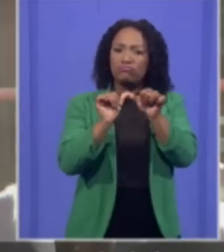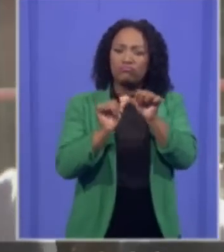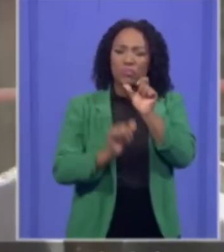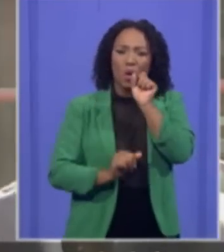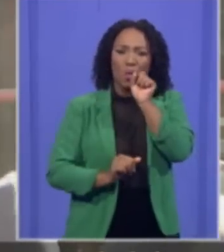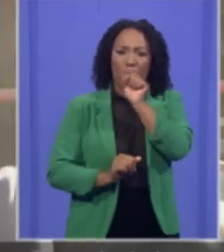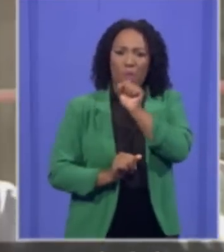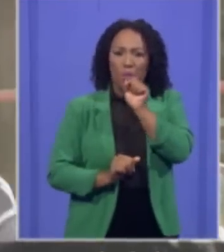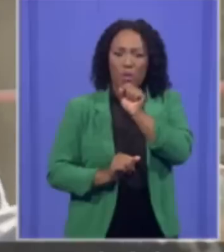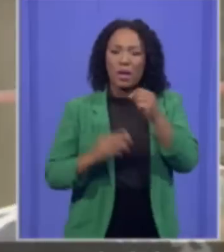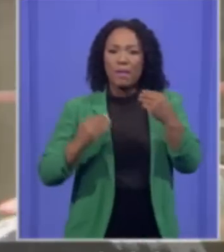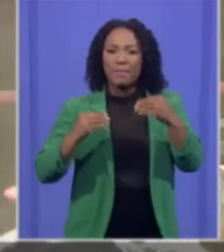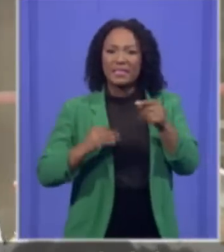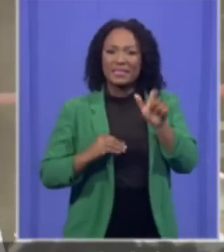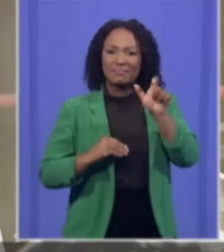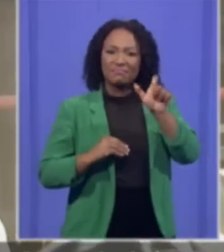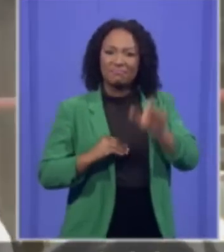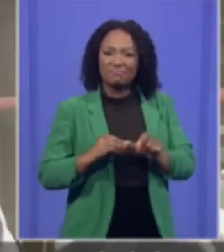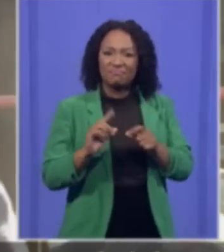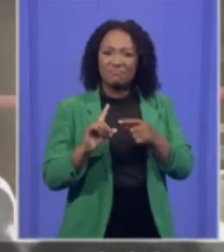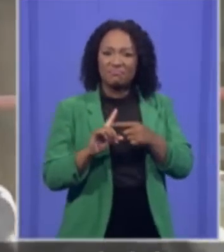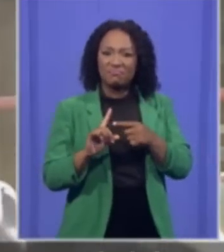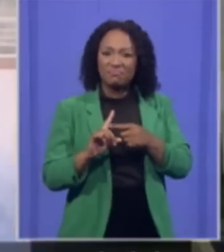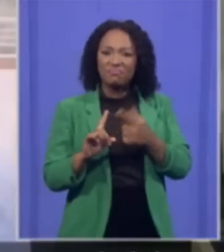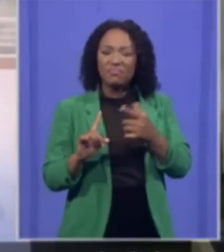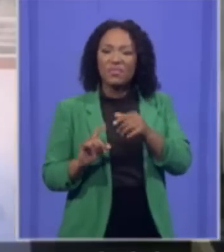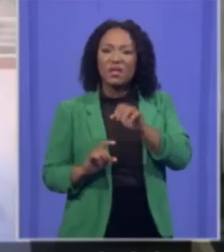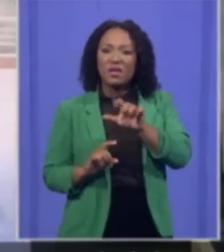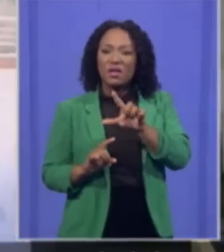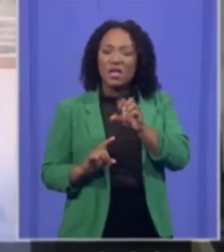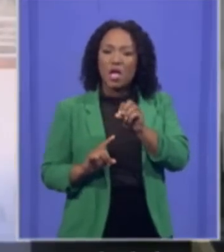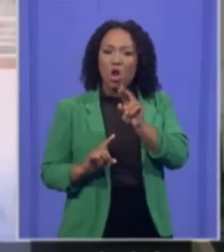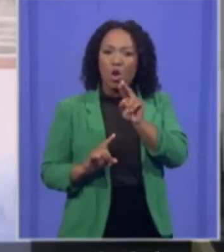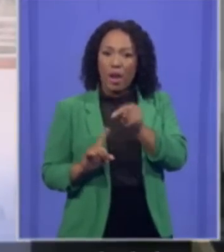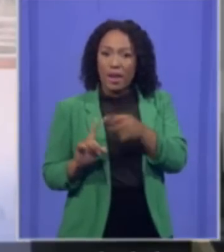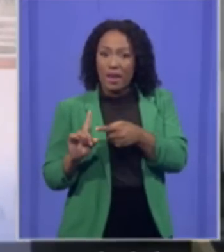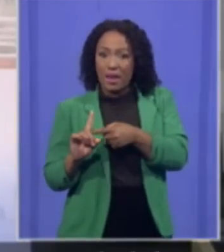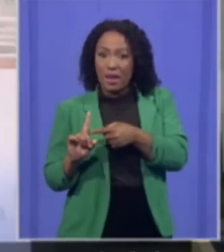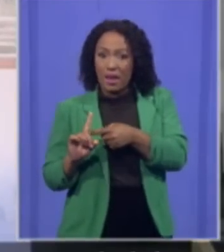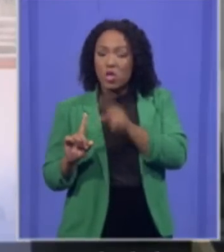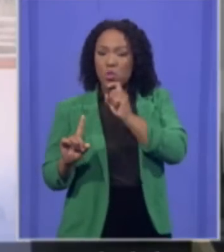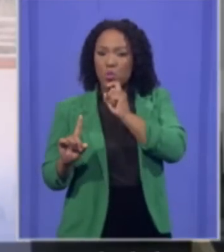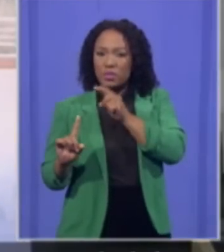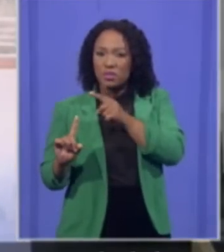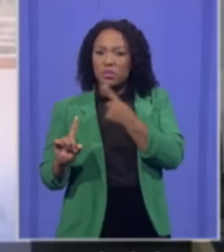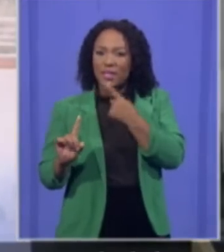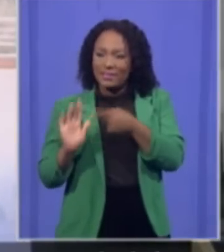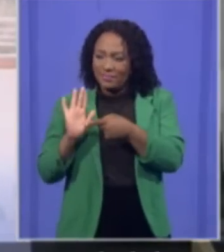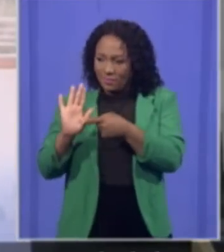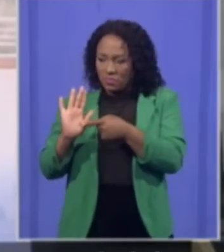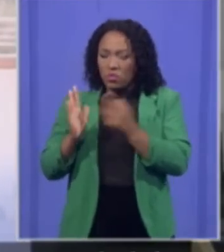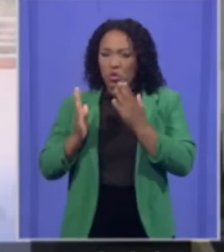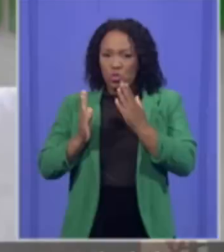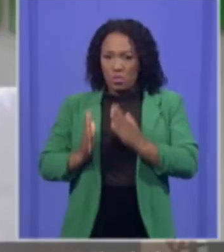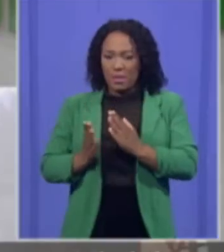ke rakgwebo yo a belegwego mo Afrika Borwa Elon Musk go leka go laetša gore e gata ka ditokelo tša